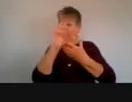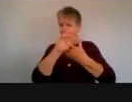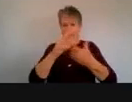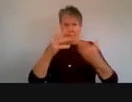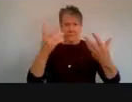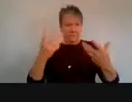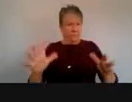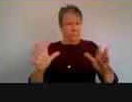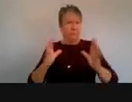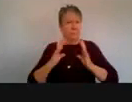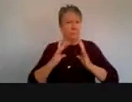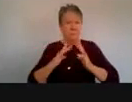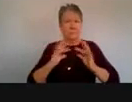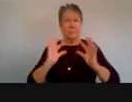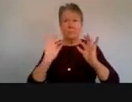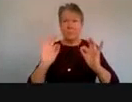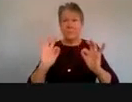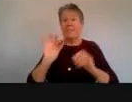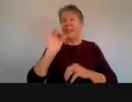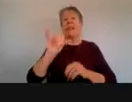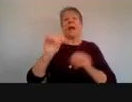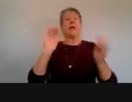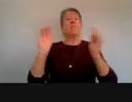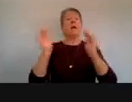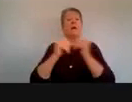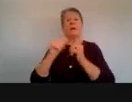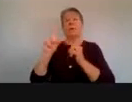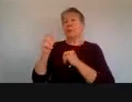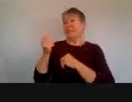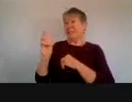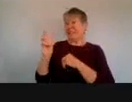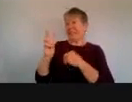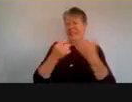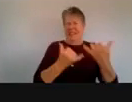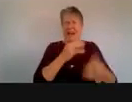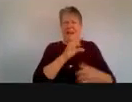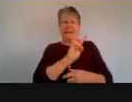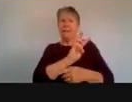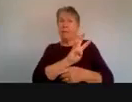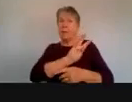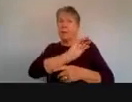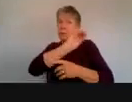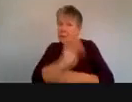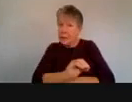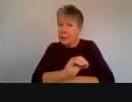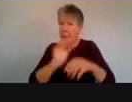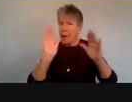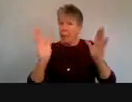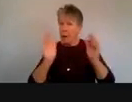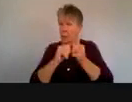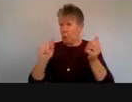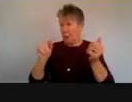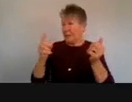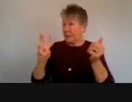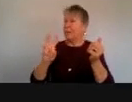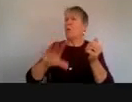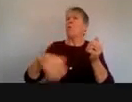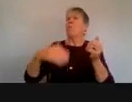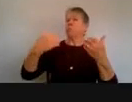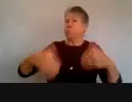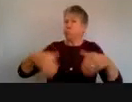entire amount of votes cast, which is about 3.9 million in 2016. Just an